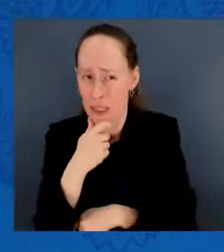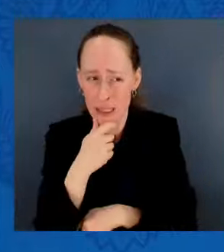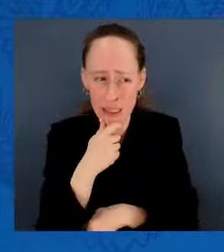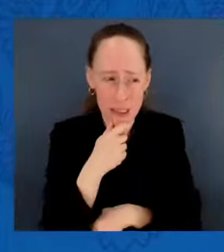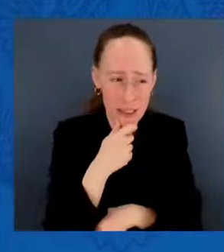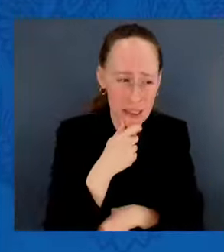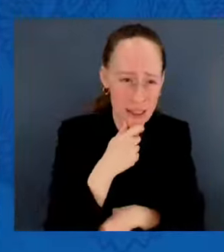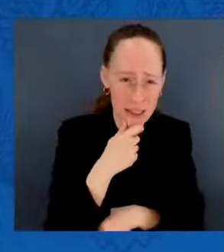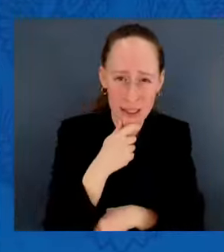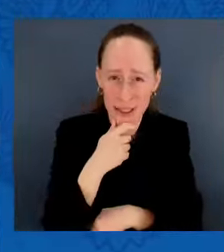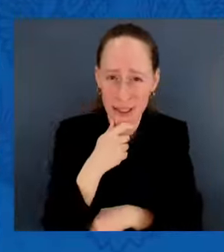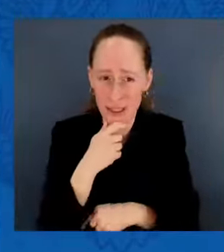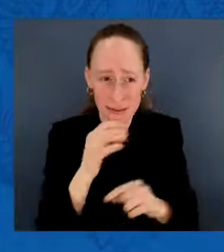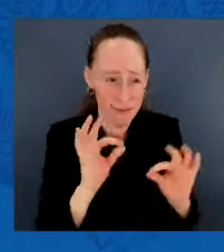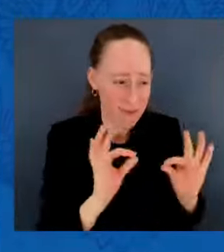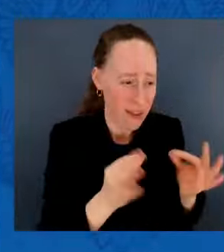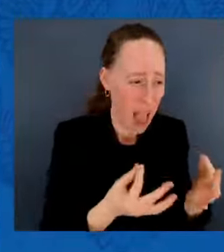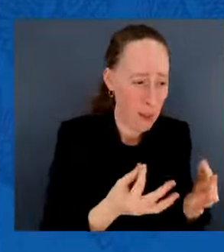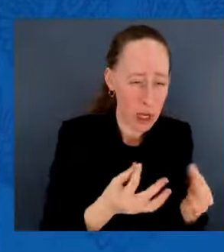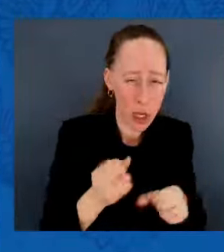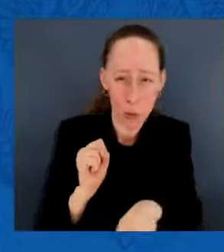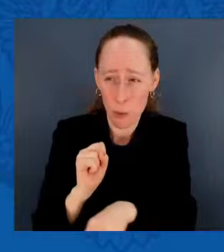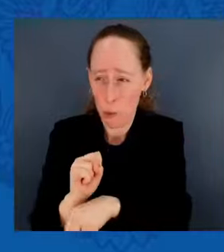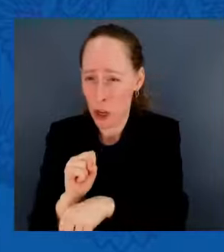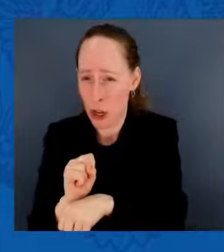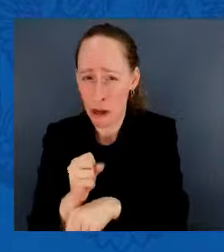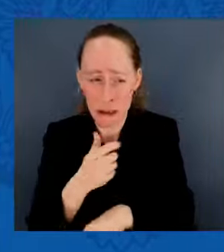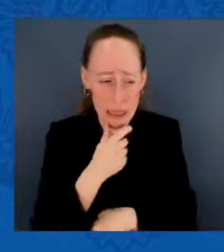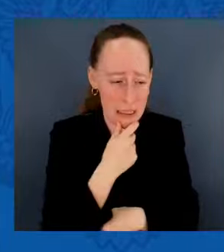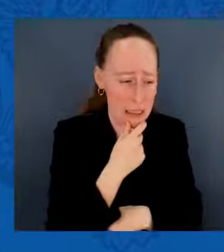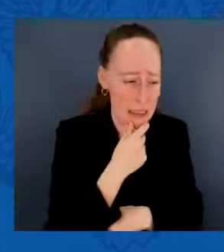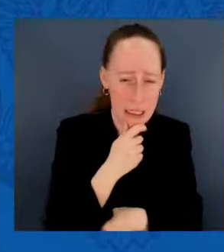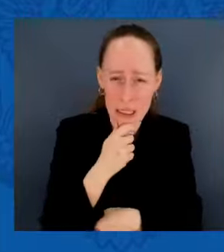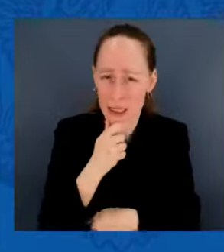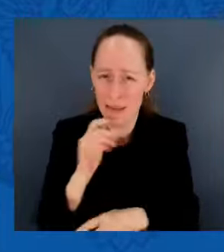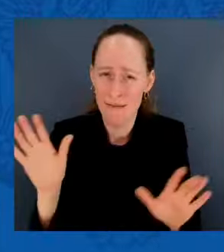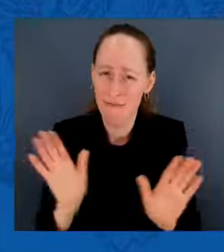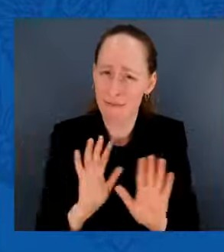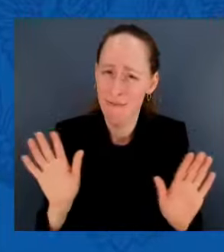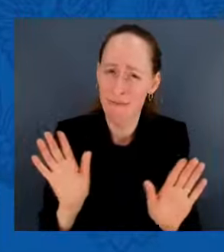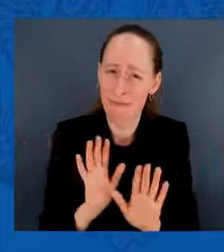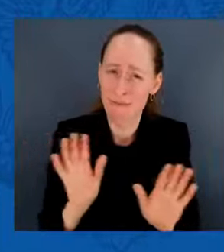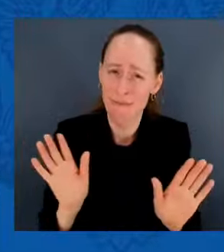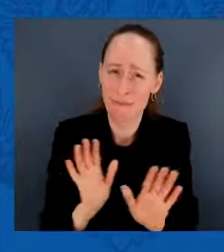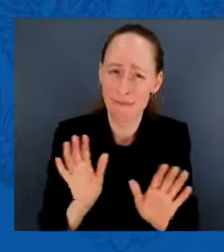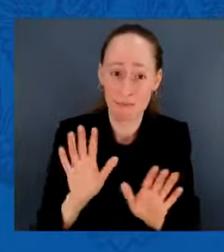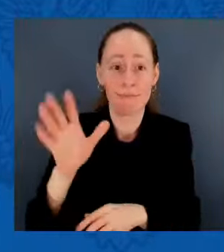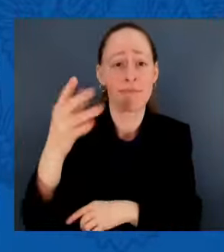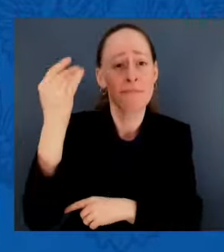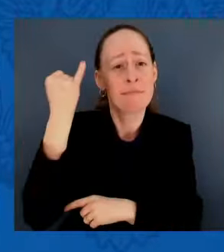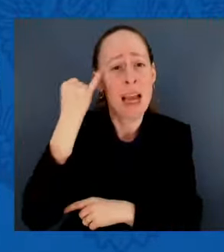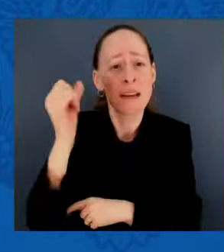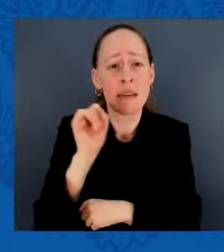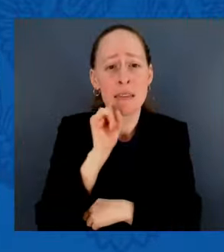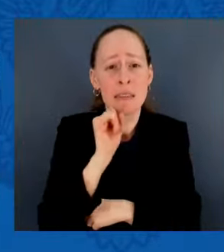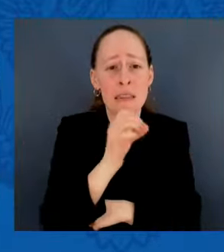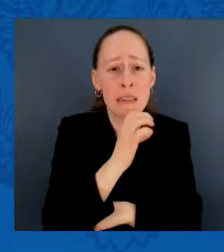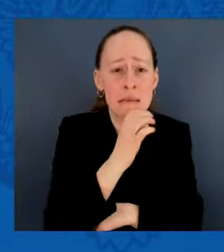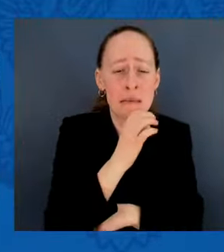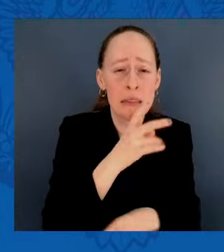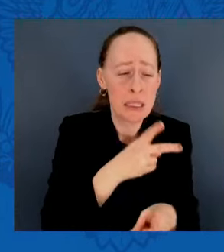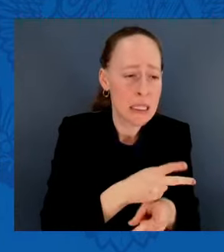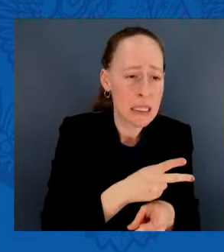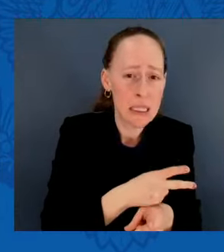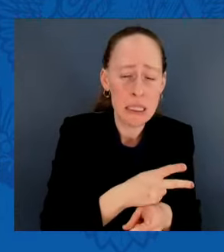Imagine the future of home care and elder care and people living with disabilities so they can stay in their homes and